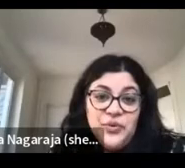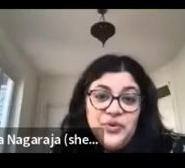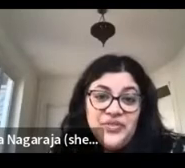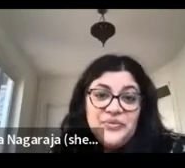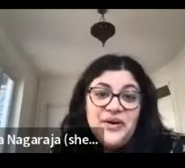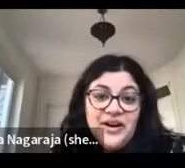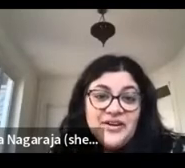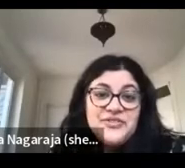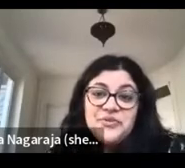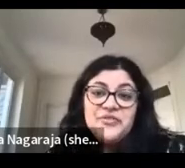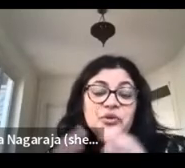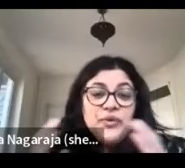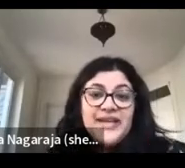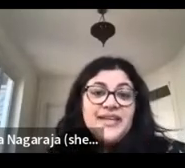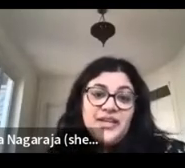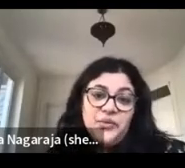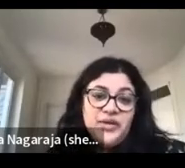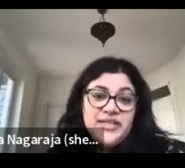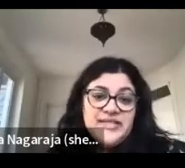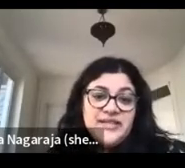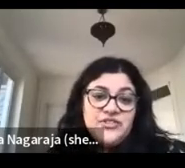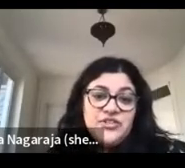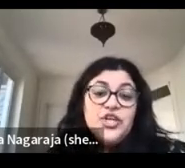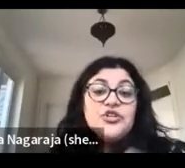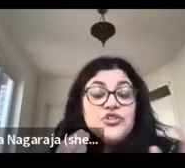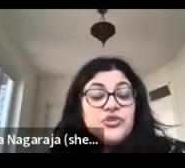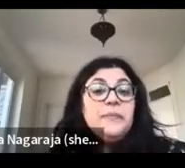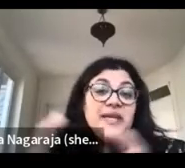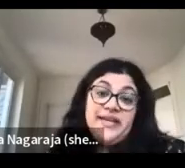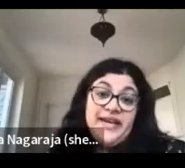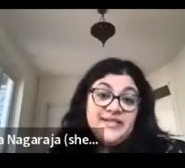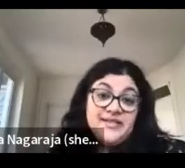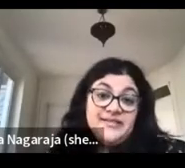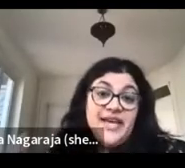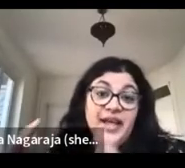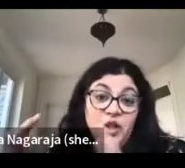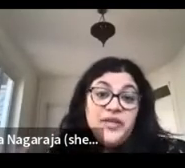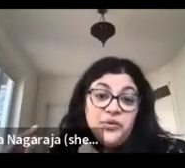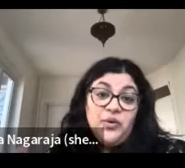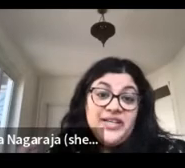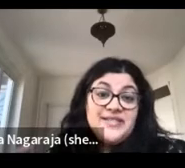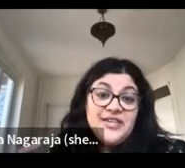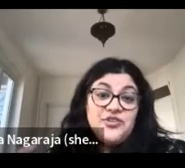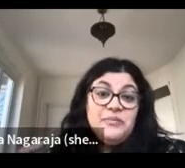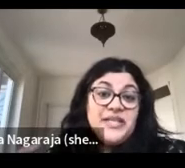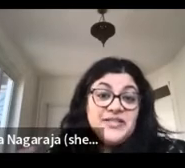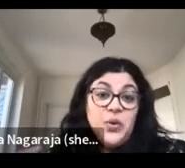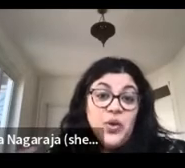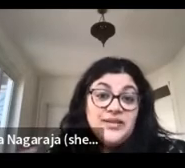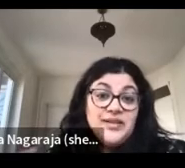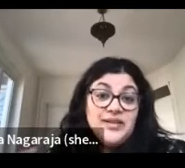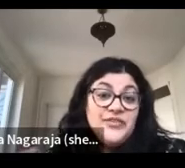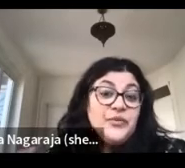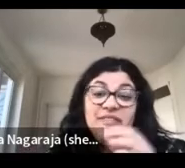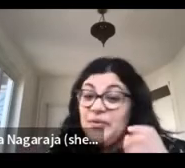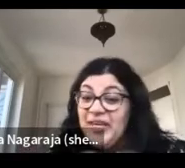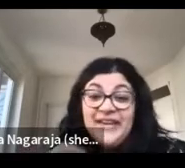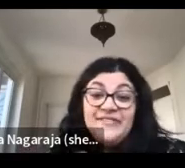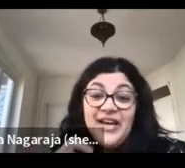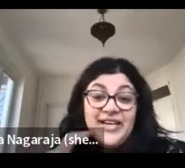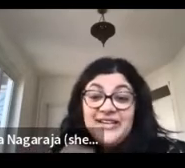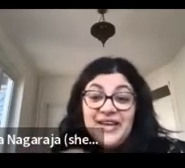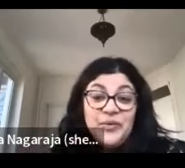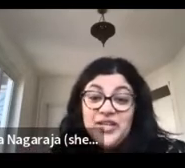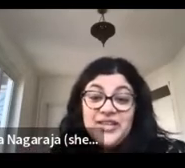volunteer role that you are sort of creating at your organization should be connected to helping your organization meet its goal. If you